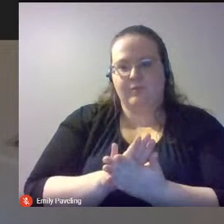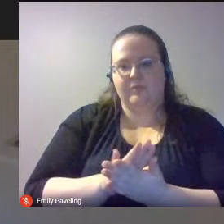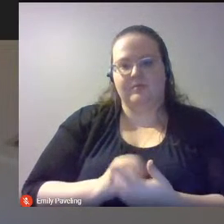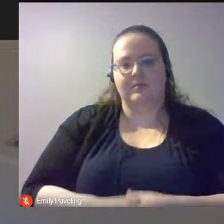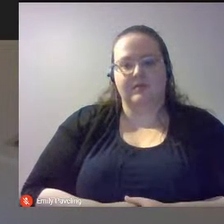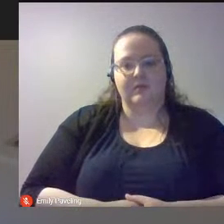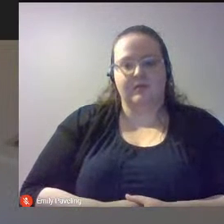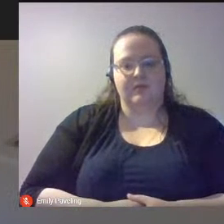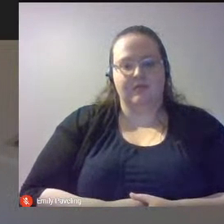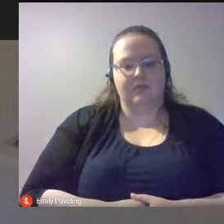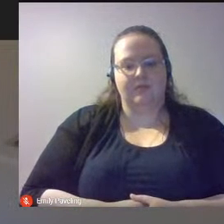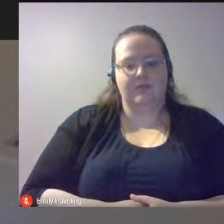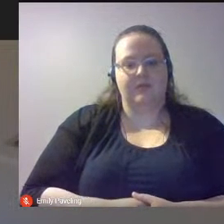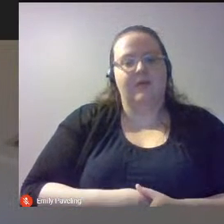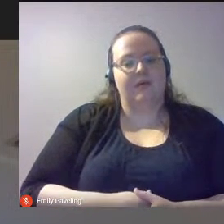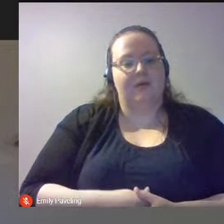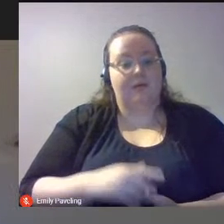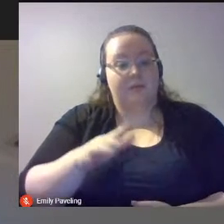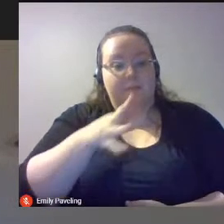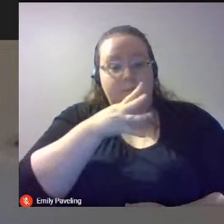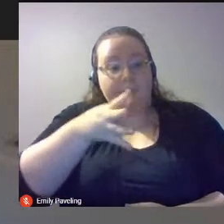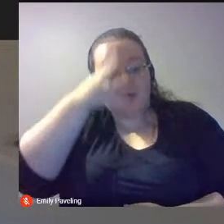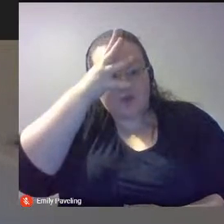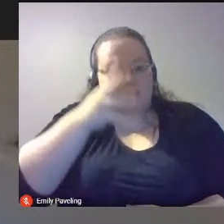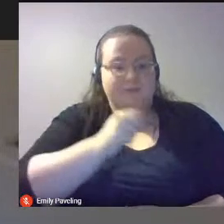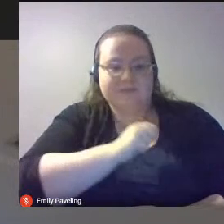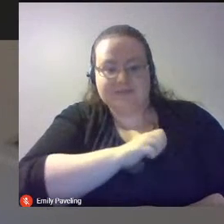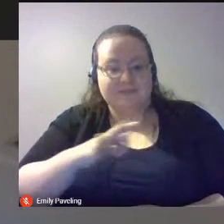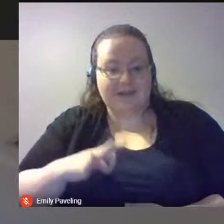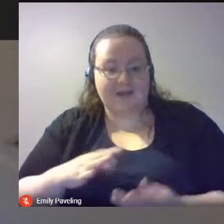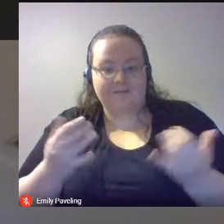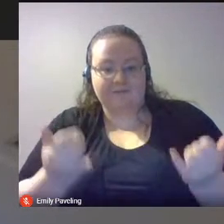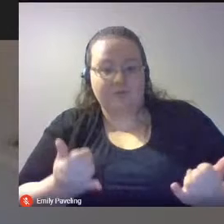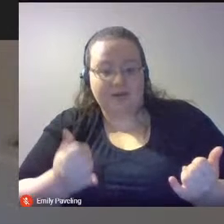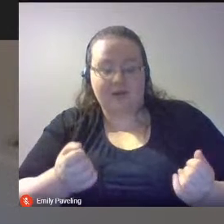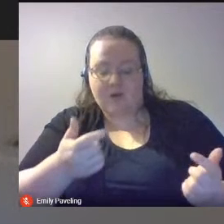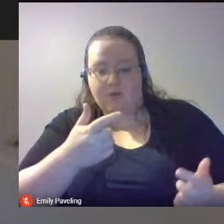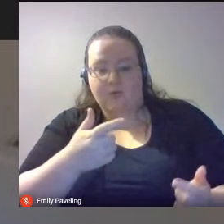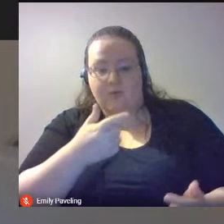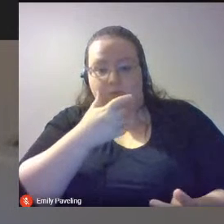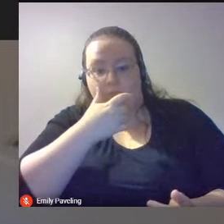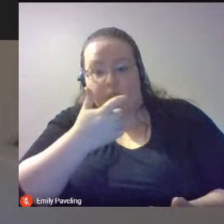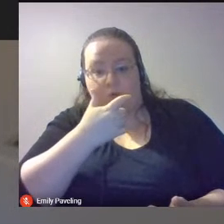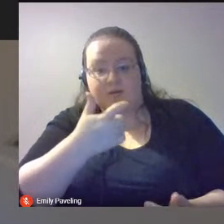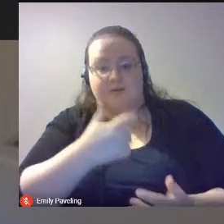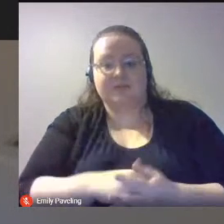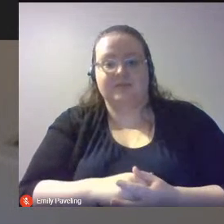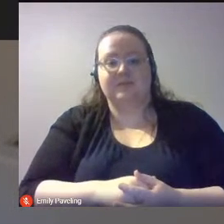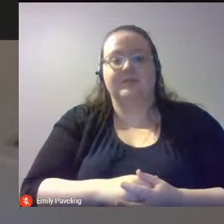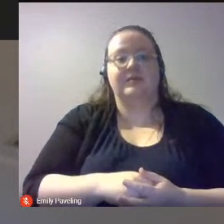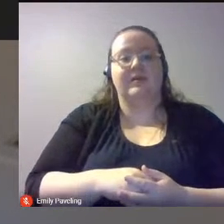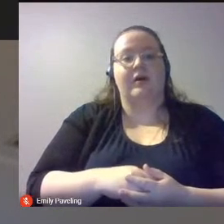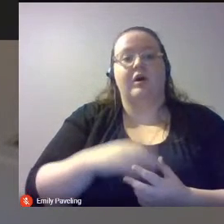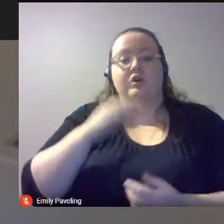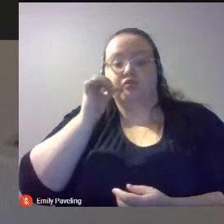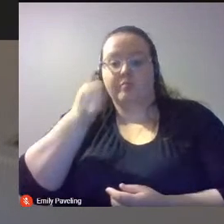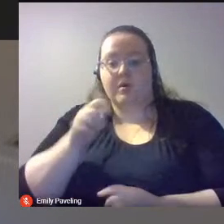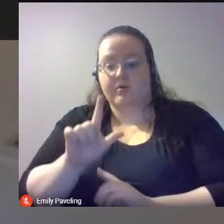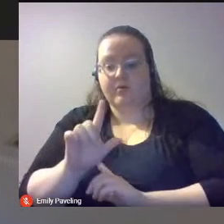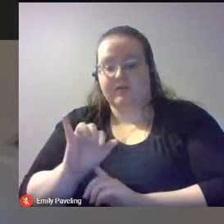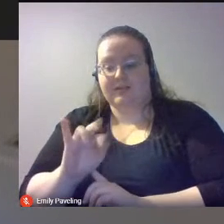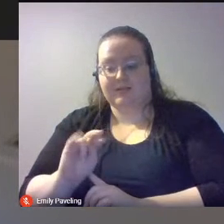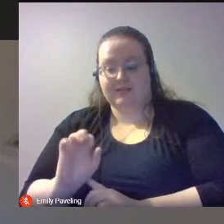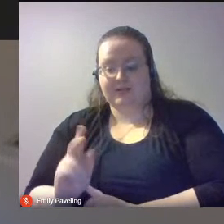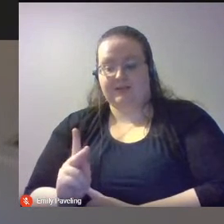the parents that have been watching tonight and staff, we'll send a link out to you tomorrow to